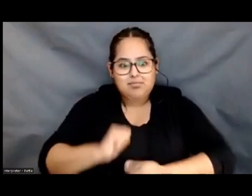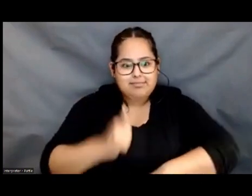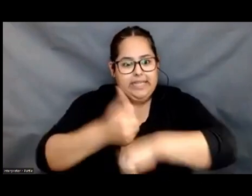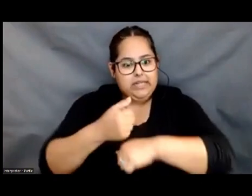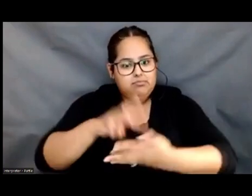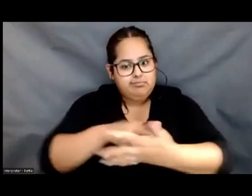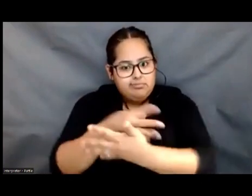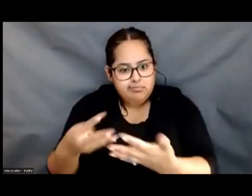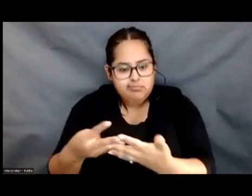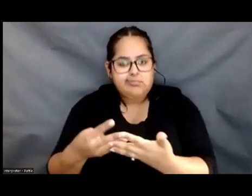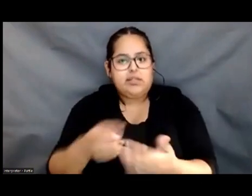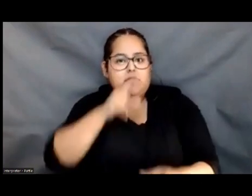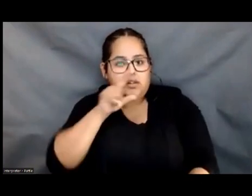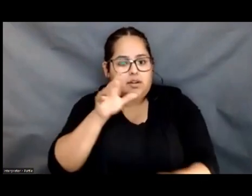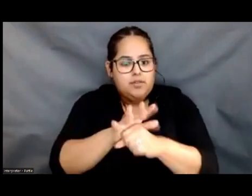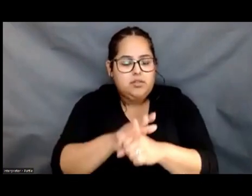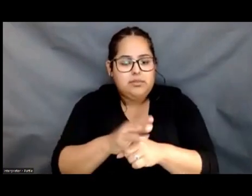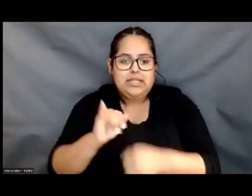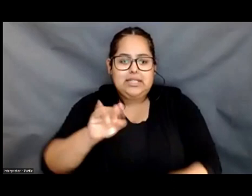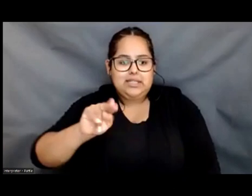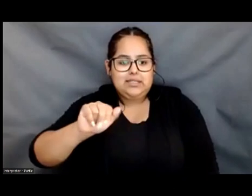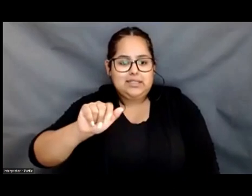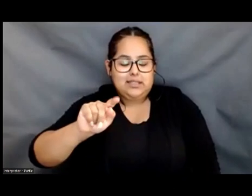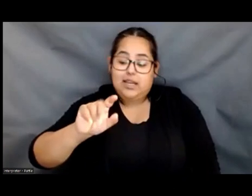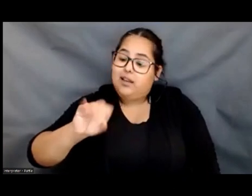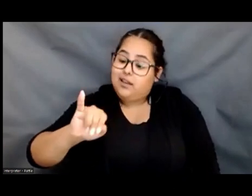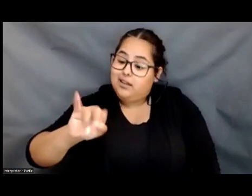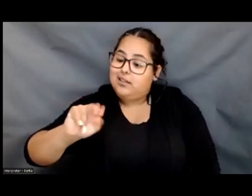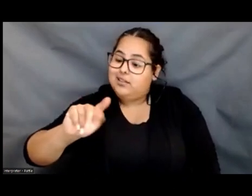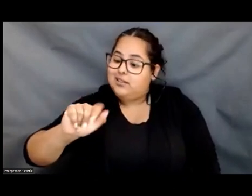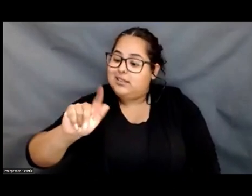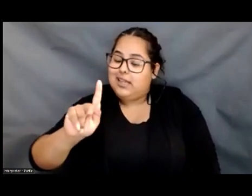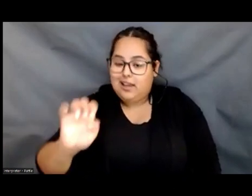things or confirming those intake dates.